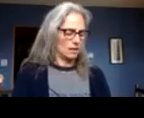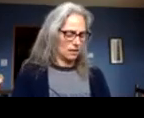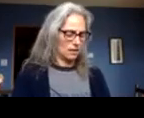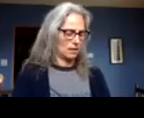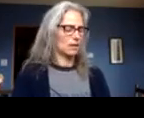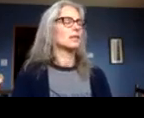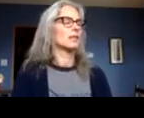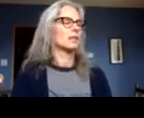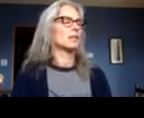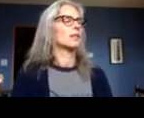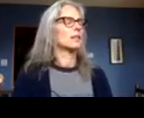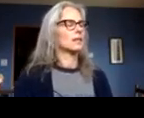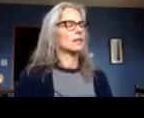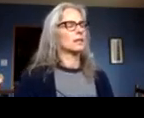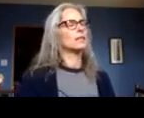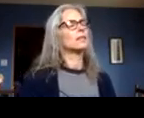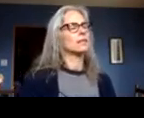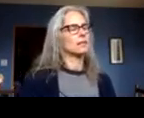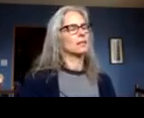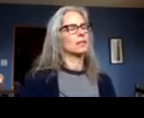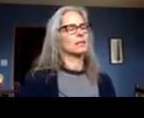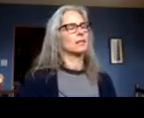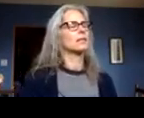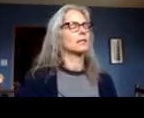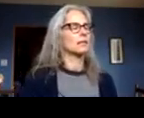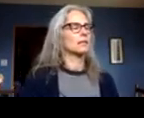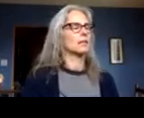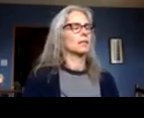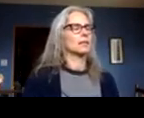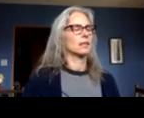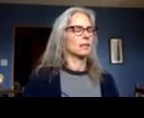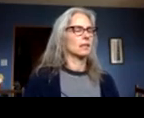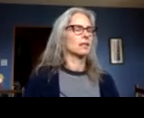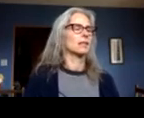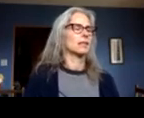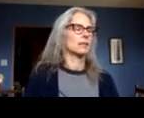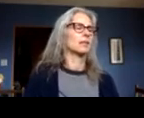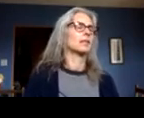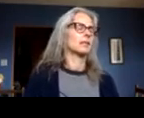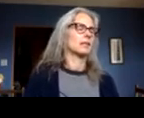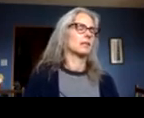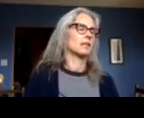do an activity as part of like the scavenger hunt, and then do, you know, go to the next platform. You know, maybe you're going to use